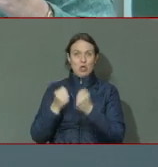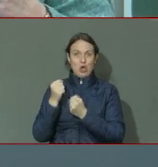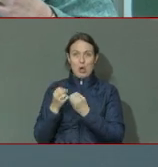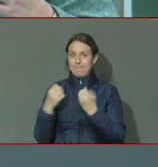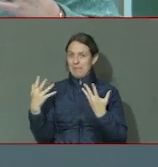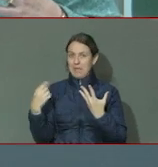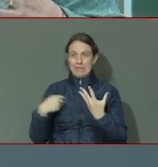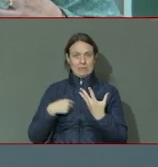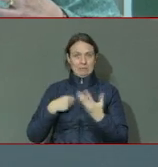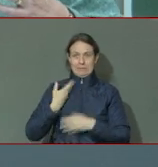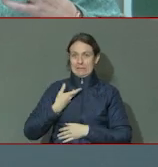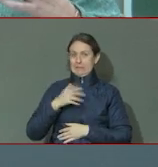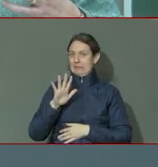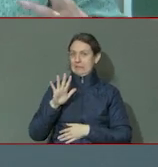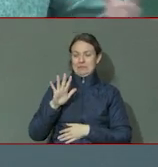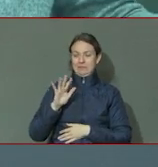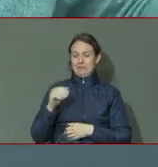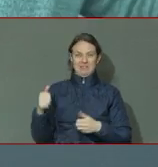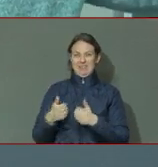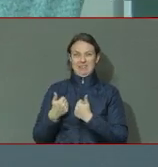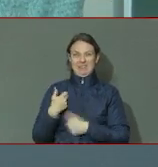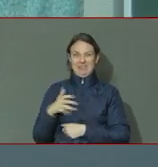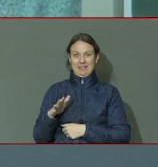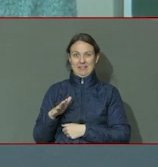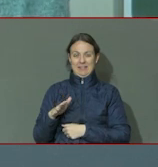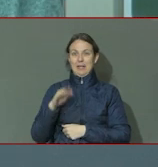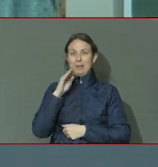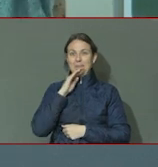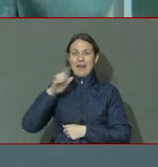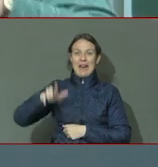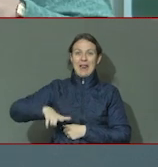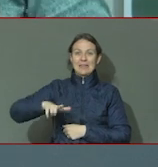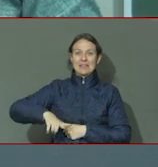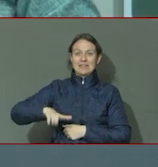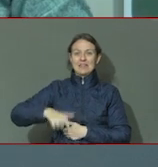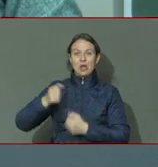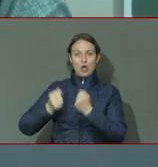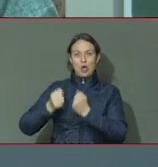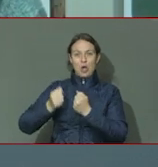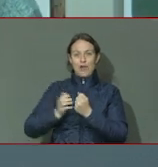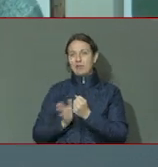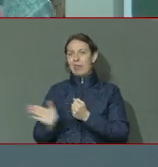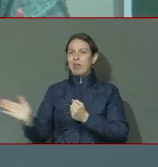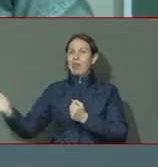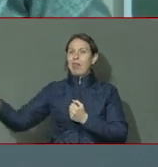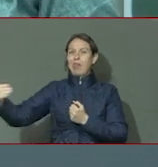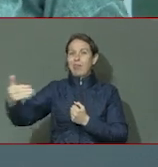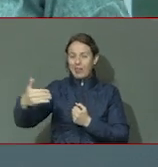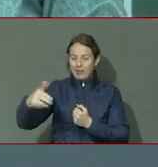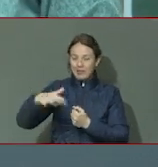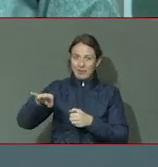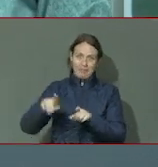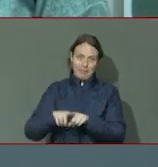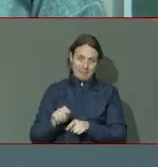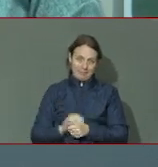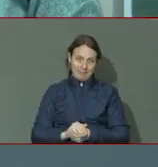give me anxiety. I don't like it. Okay, so I drive where there's less cars. And I come to the same place even faster